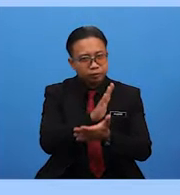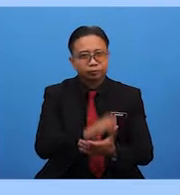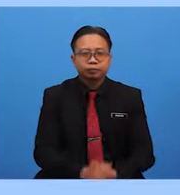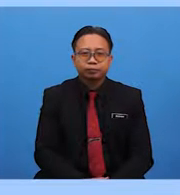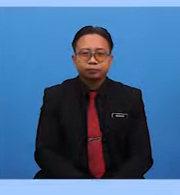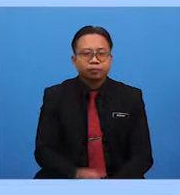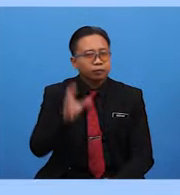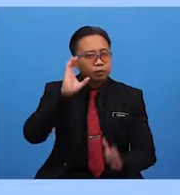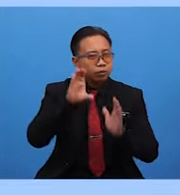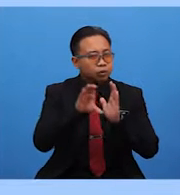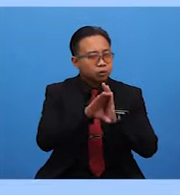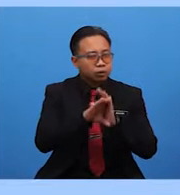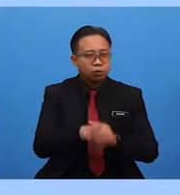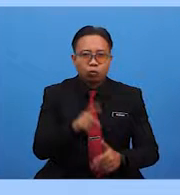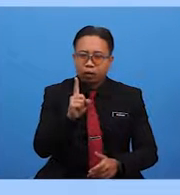Picture 1.